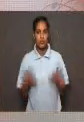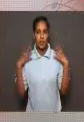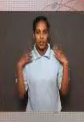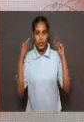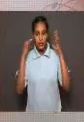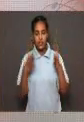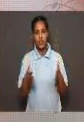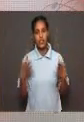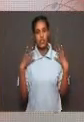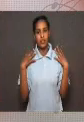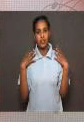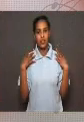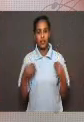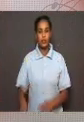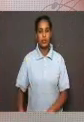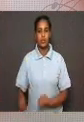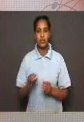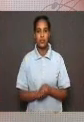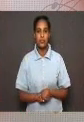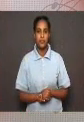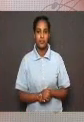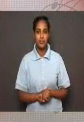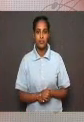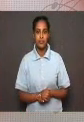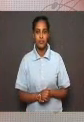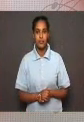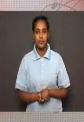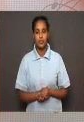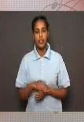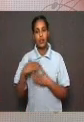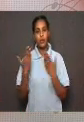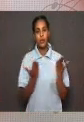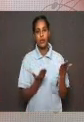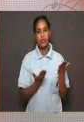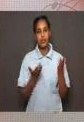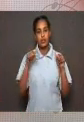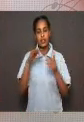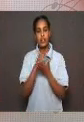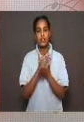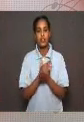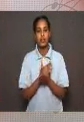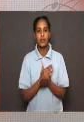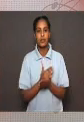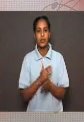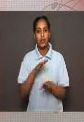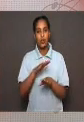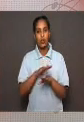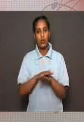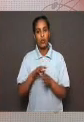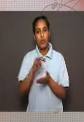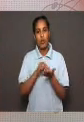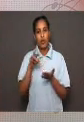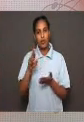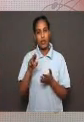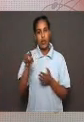Hello, teacher. Hello, students. Welcome to today's lesson on